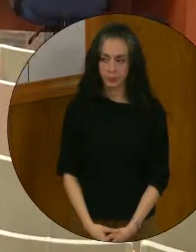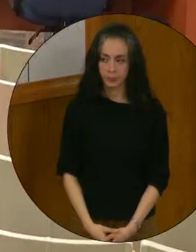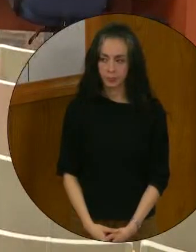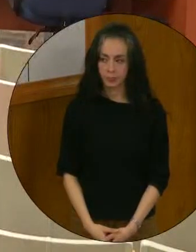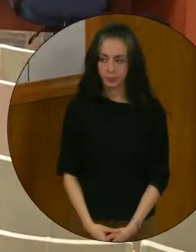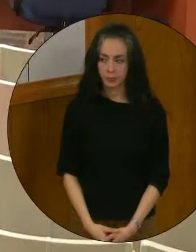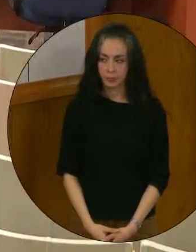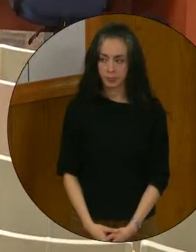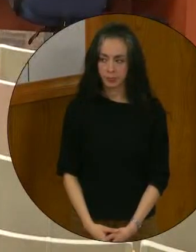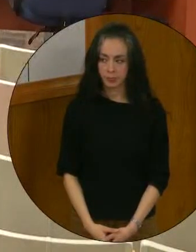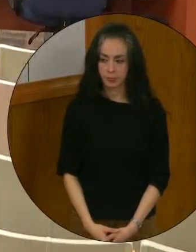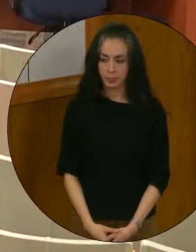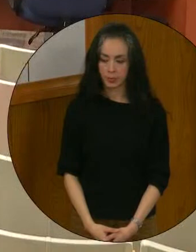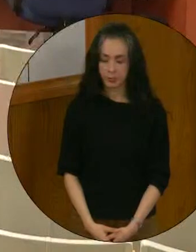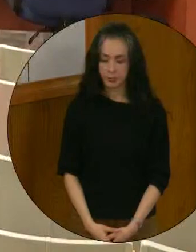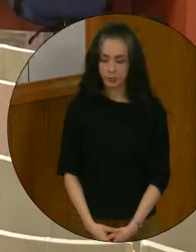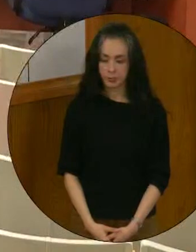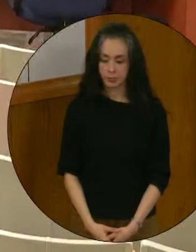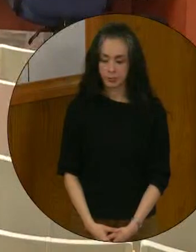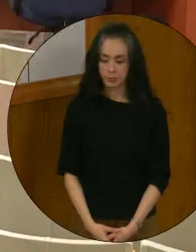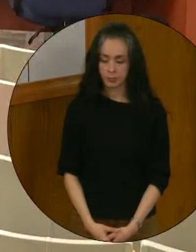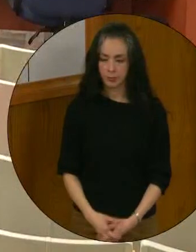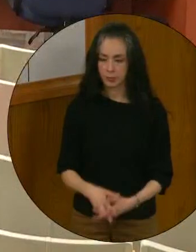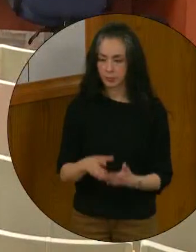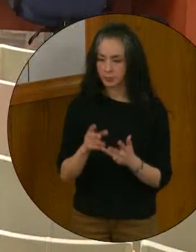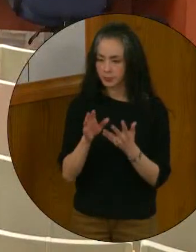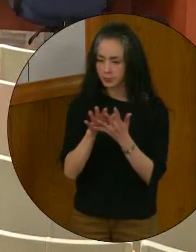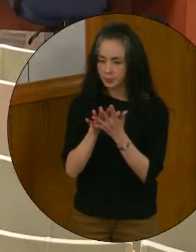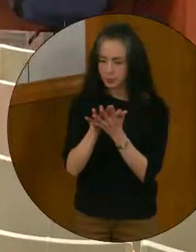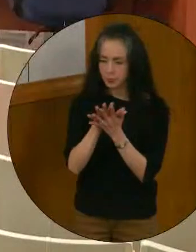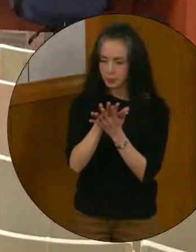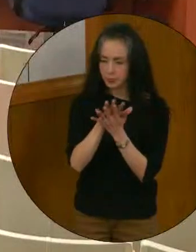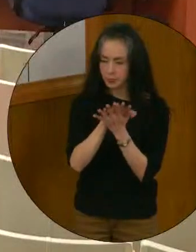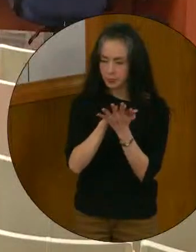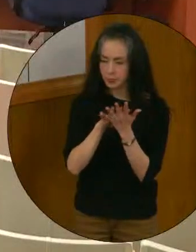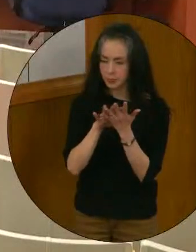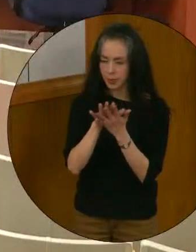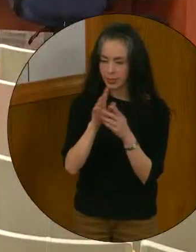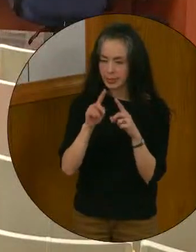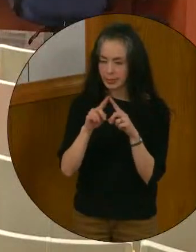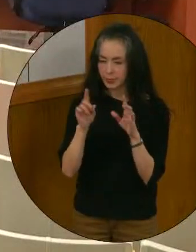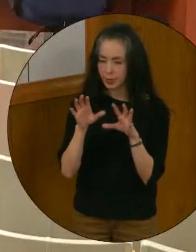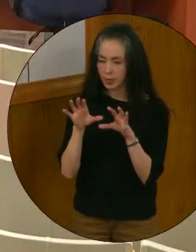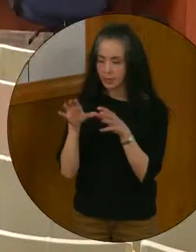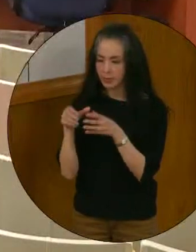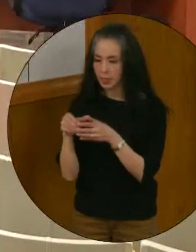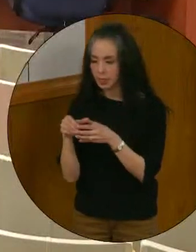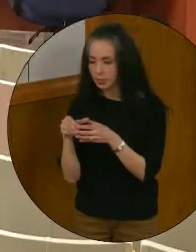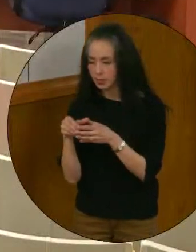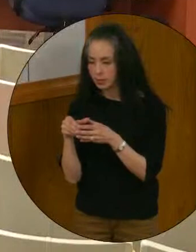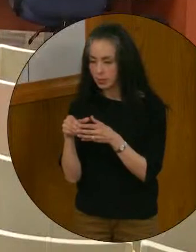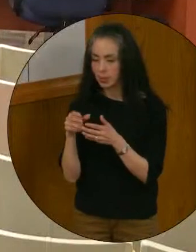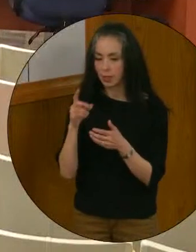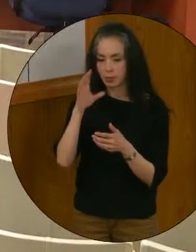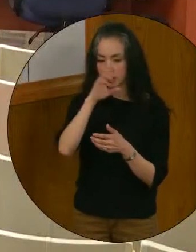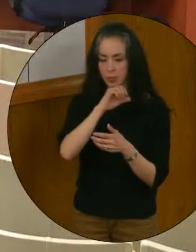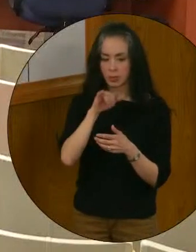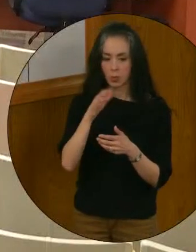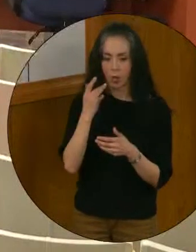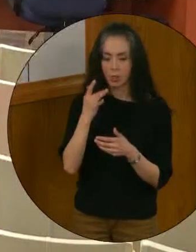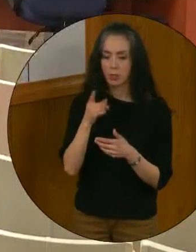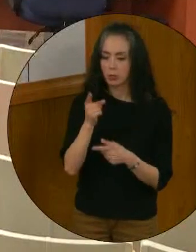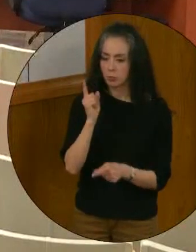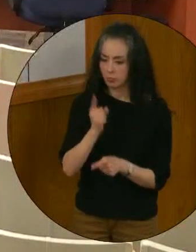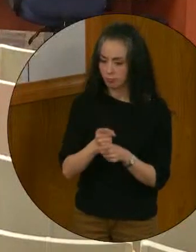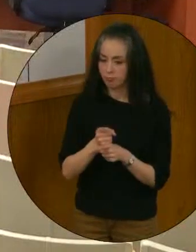Right. And they are, and it's kind of like muddy because they're in a slightly different classification, so I'm assuming that's why. You're absolutely Okay,